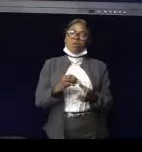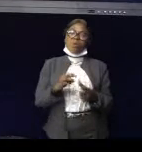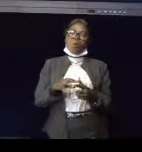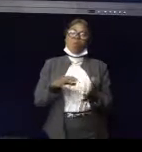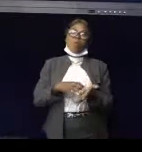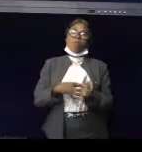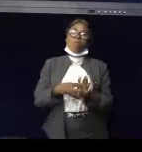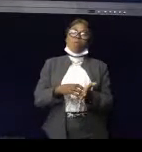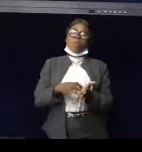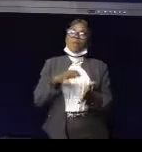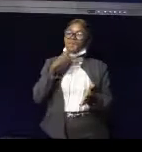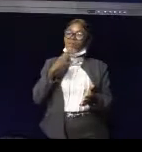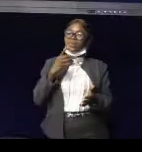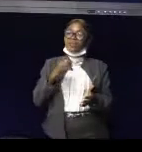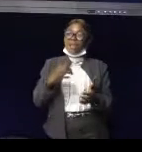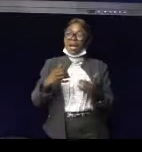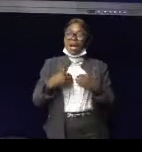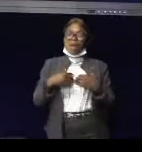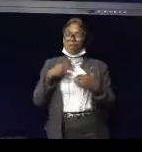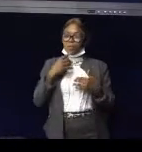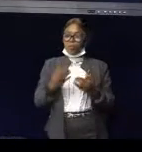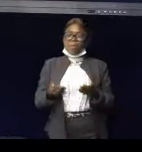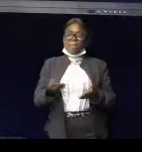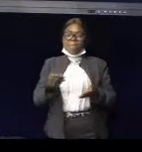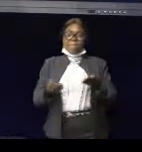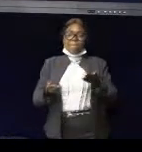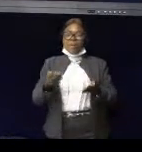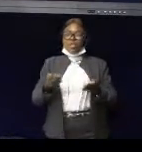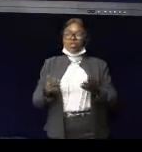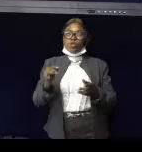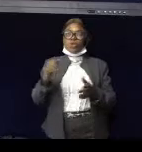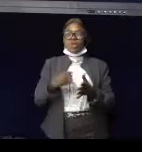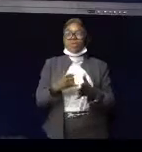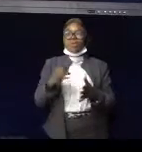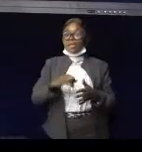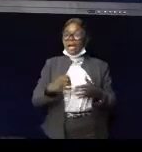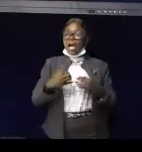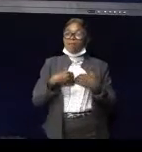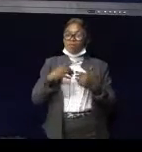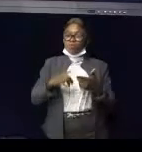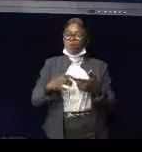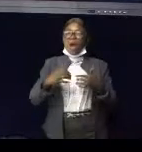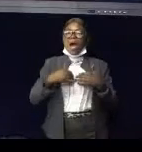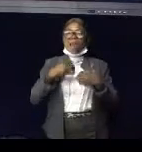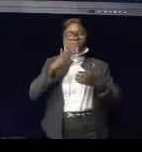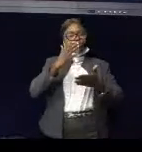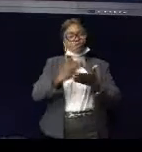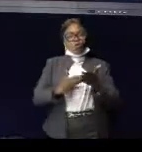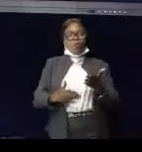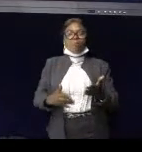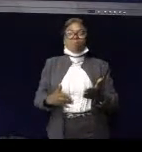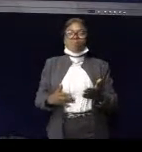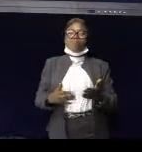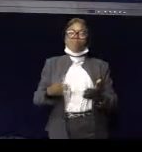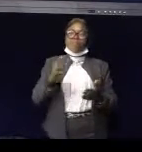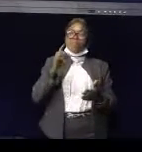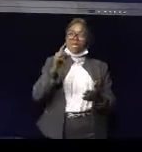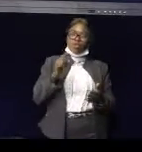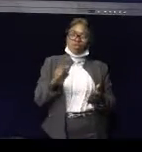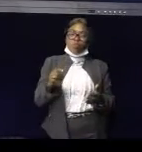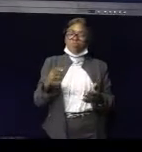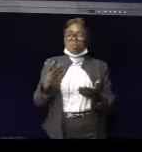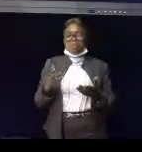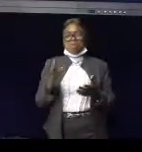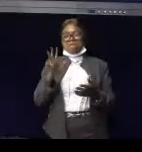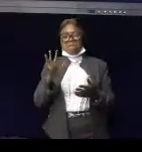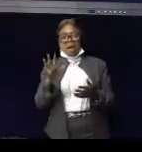they want to increase the quantity of biscuits they want to make, they have to have a specific ratio which they just keep increasing. So if they have